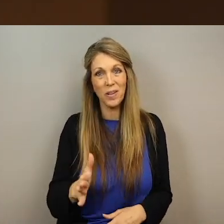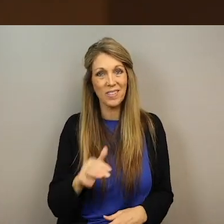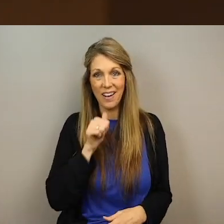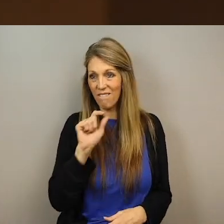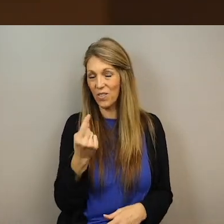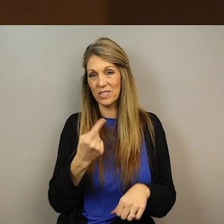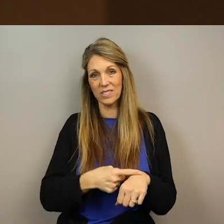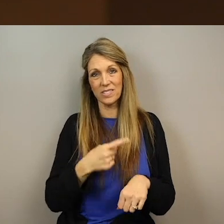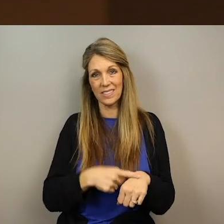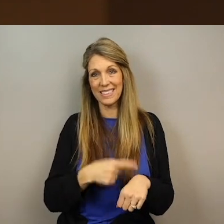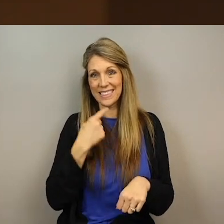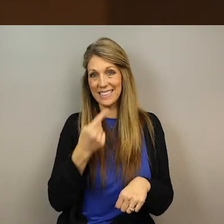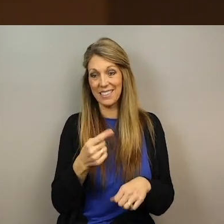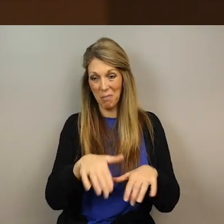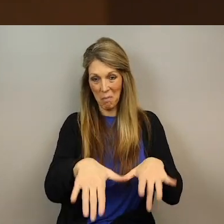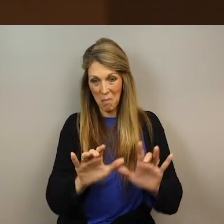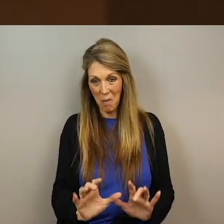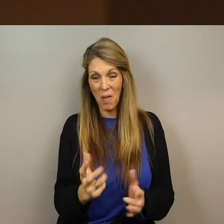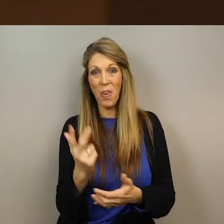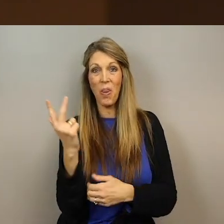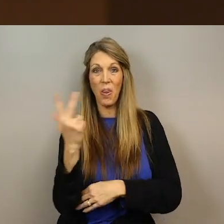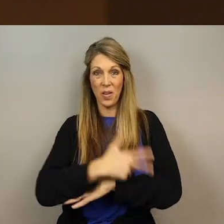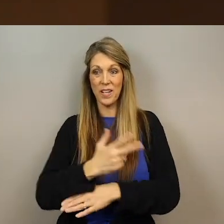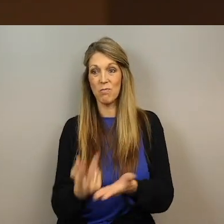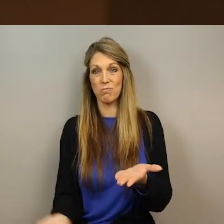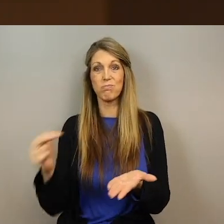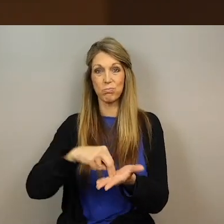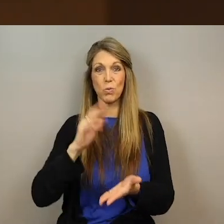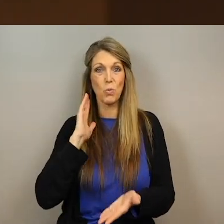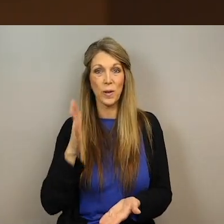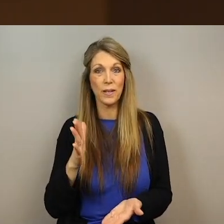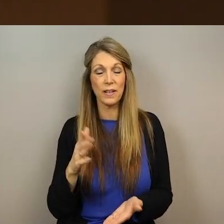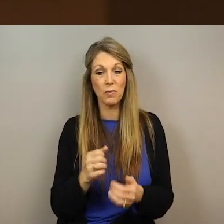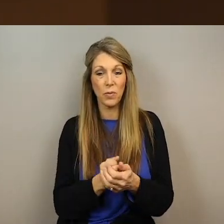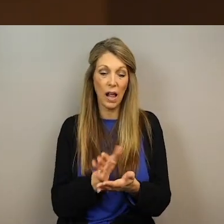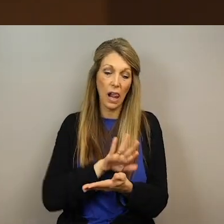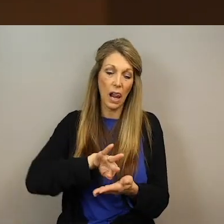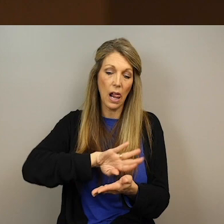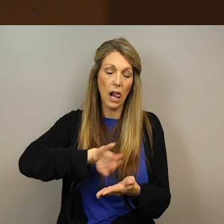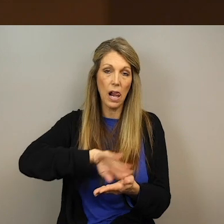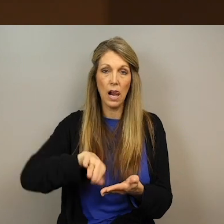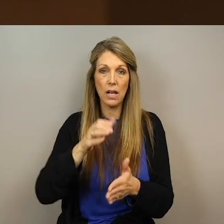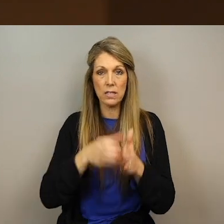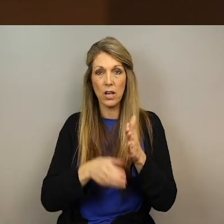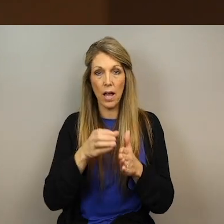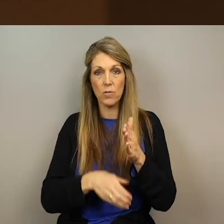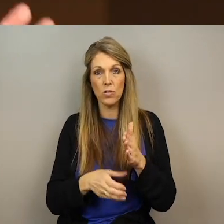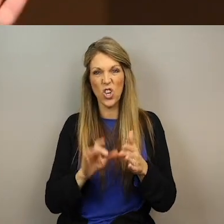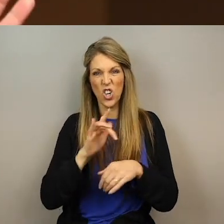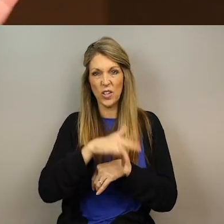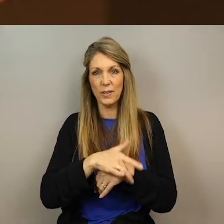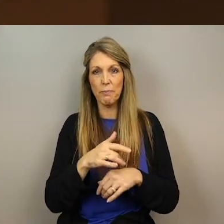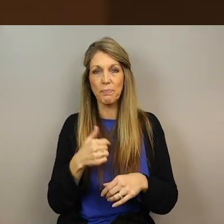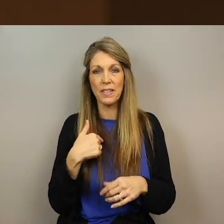first time that He's told them that He's going to be buried and raised on the third day. If we look back a couple of chapters earlier, we begin to